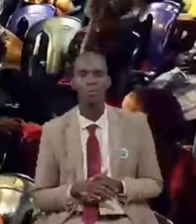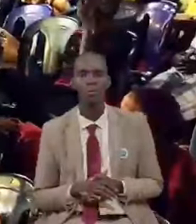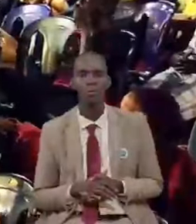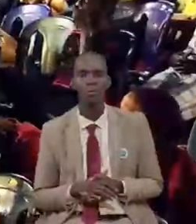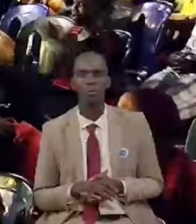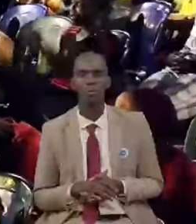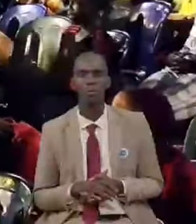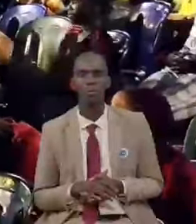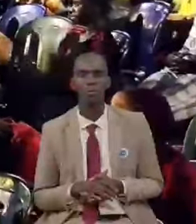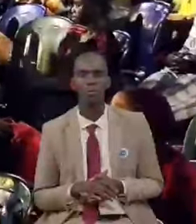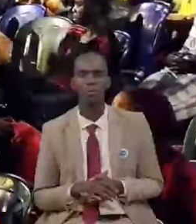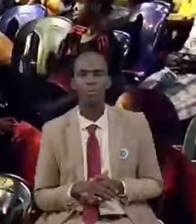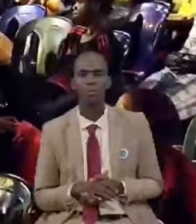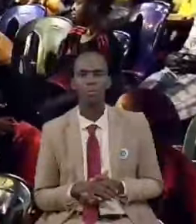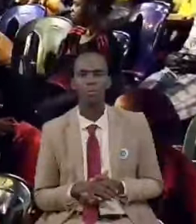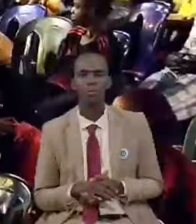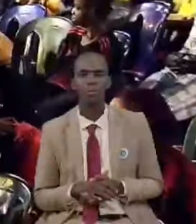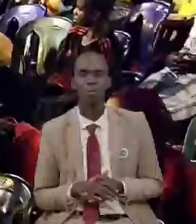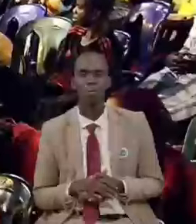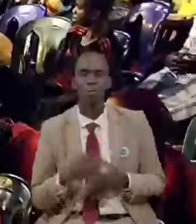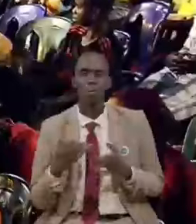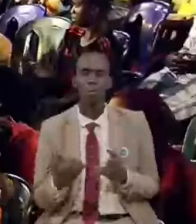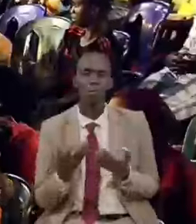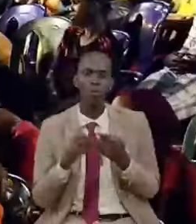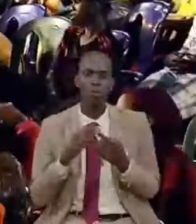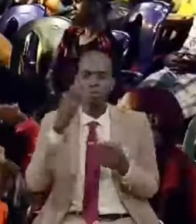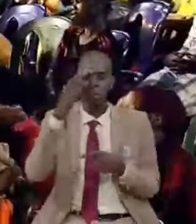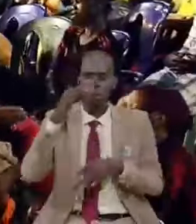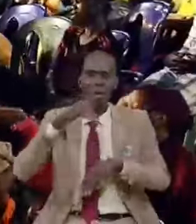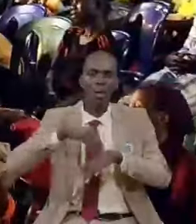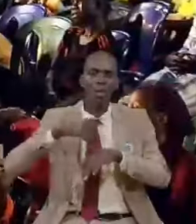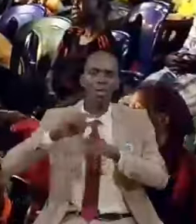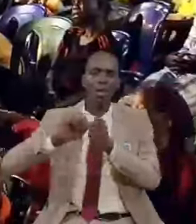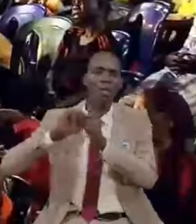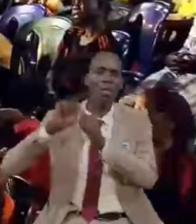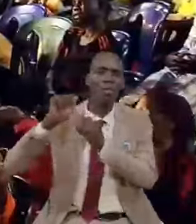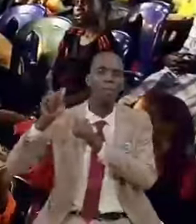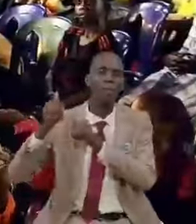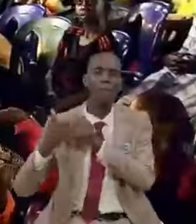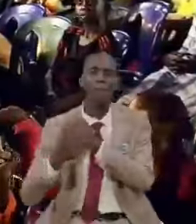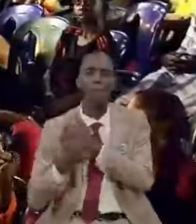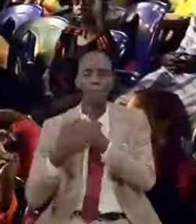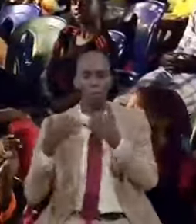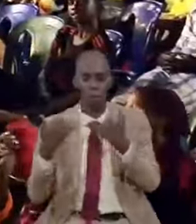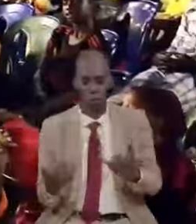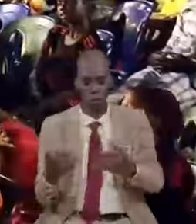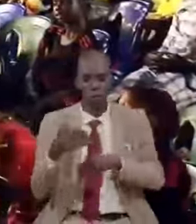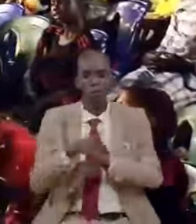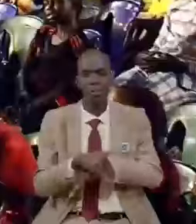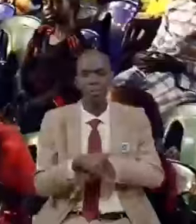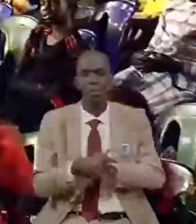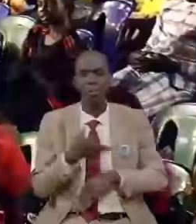Okay, at the very far back, I think we are true and we are ready. Tonight, there is a miracle for